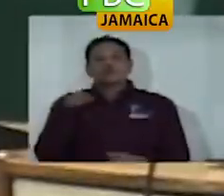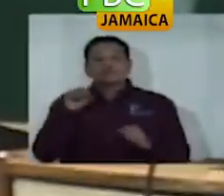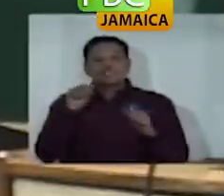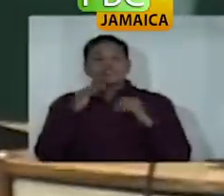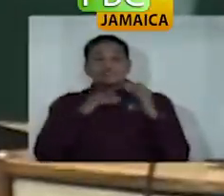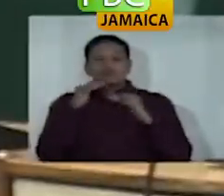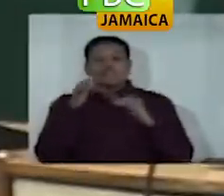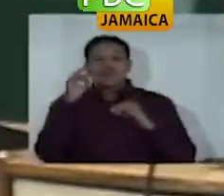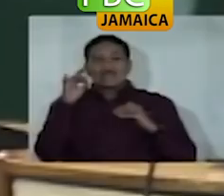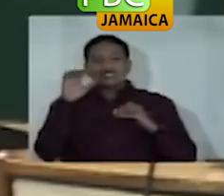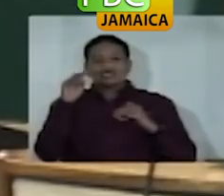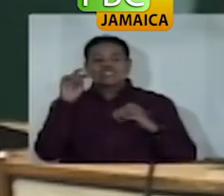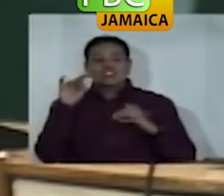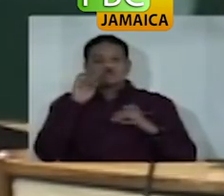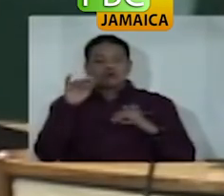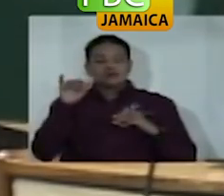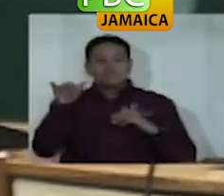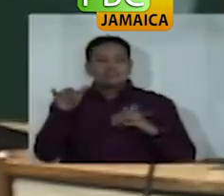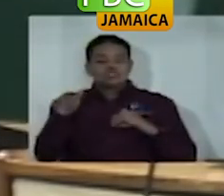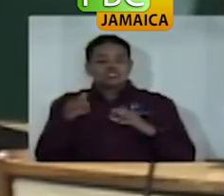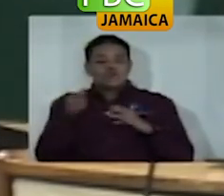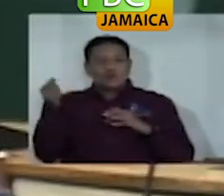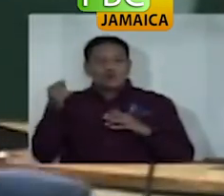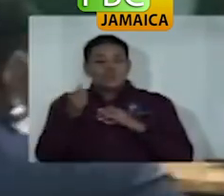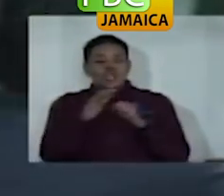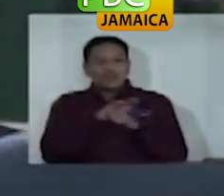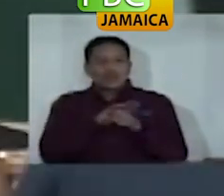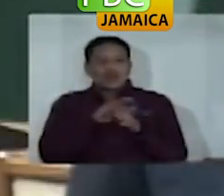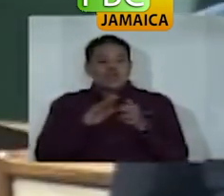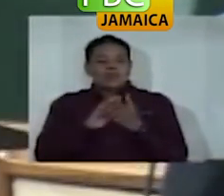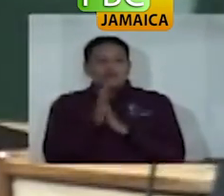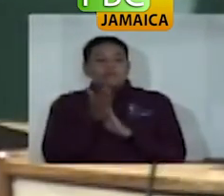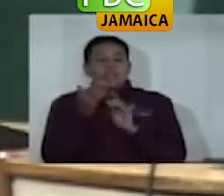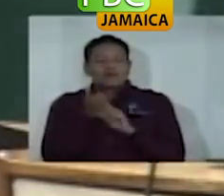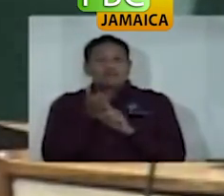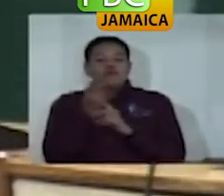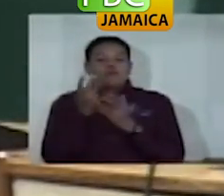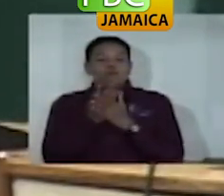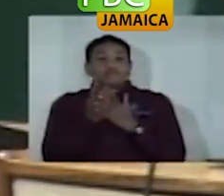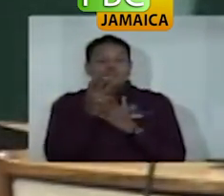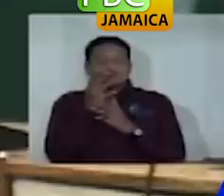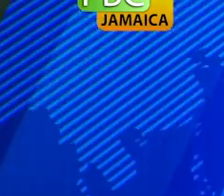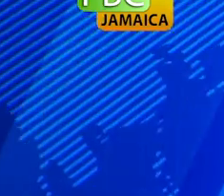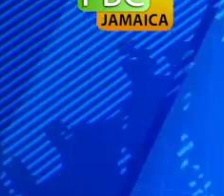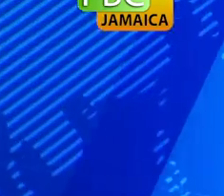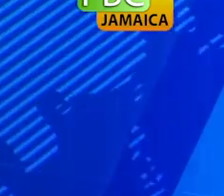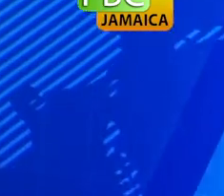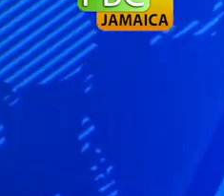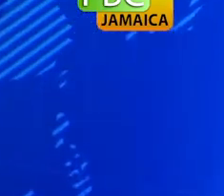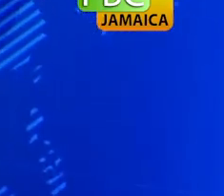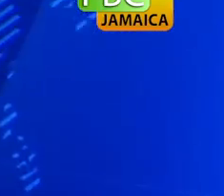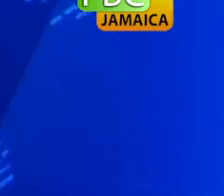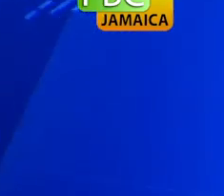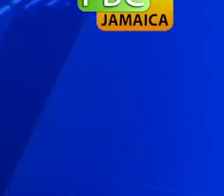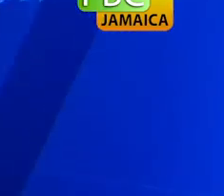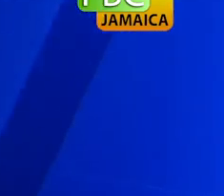who have been in custody for over 30 years and are being held at the courts or Governor General's pleasure. Customers will